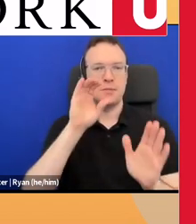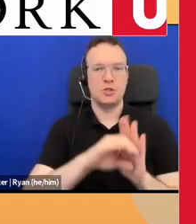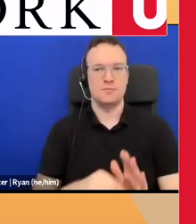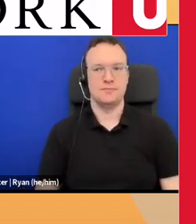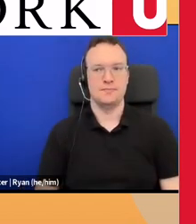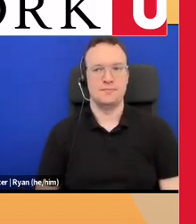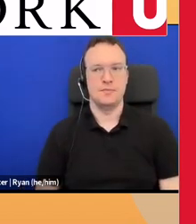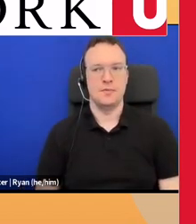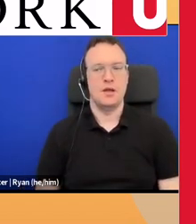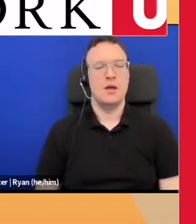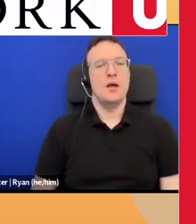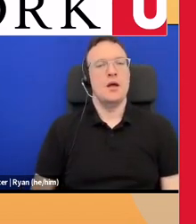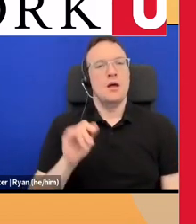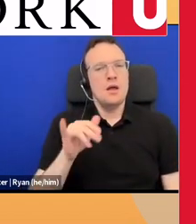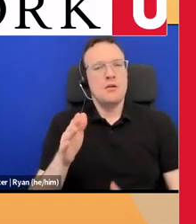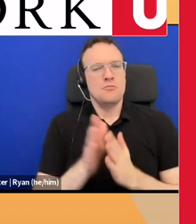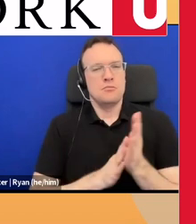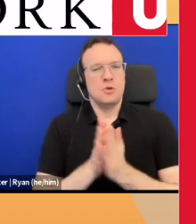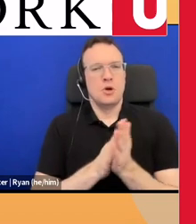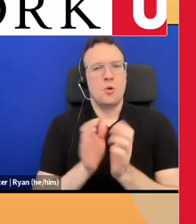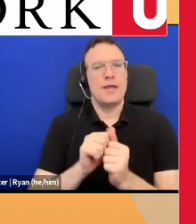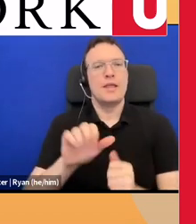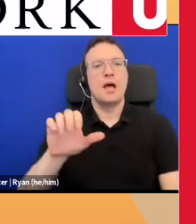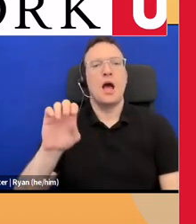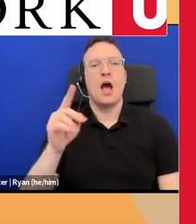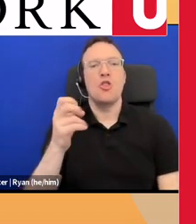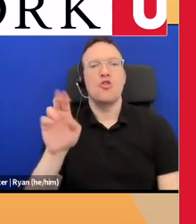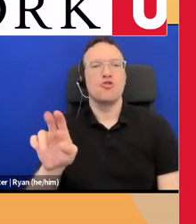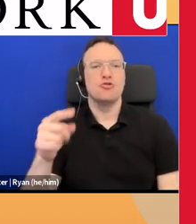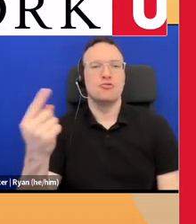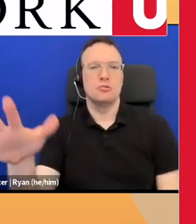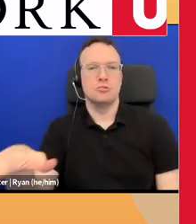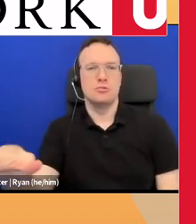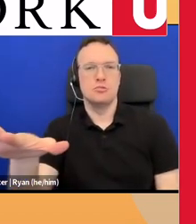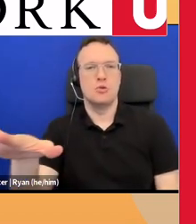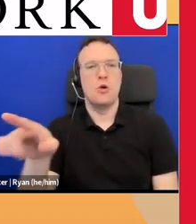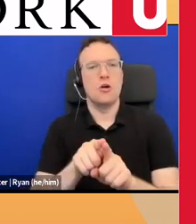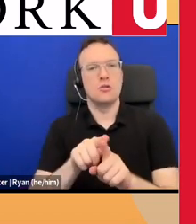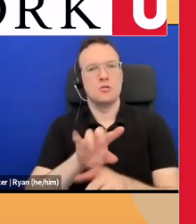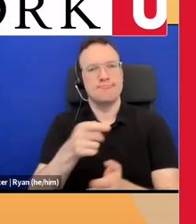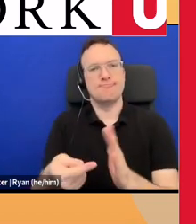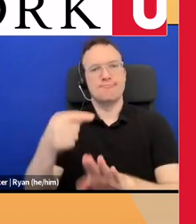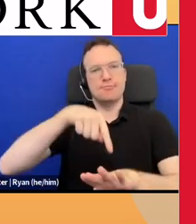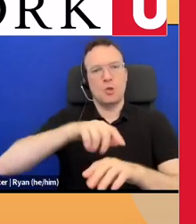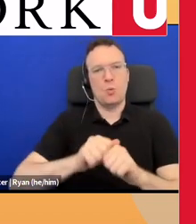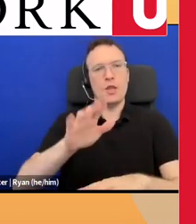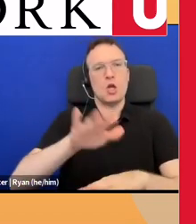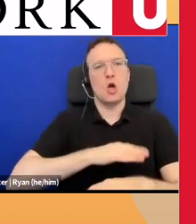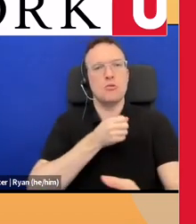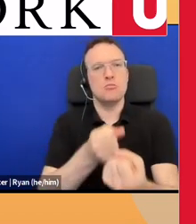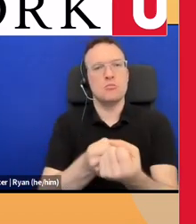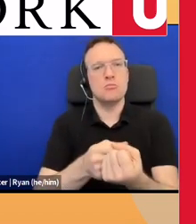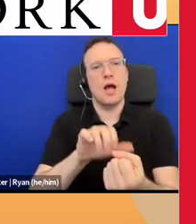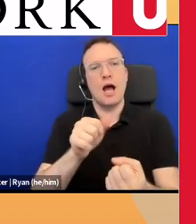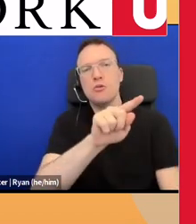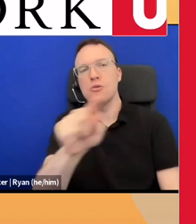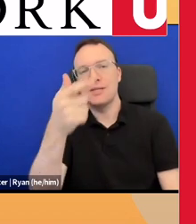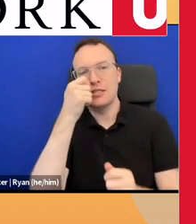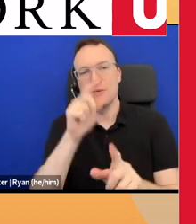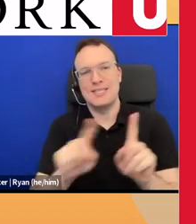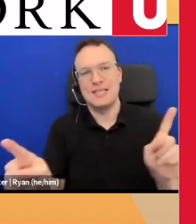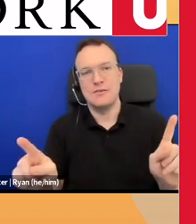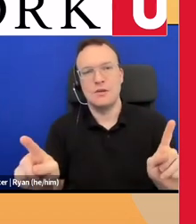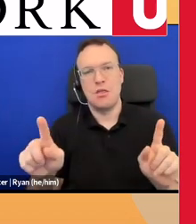This anticipation of the other is also implicit in calls to solidarity with others whose interests might be different, or even